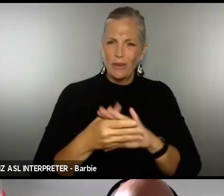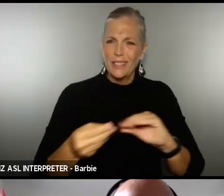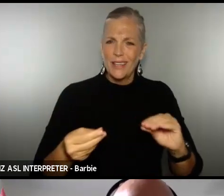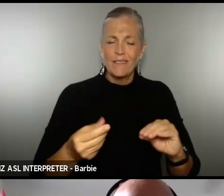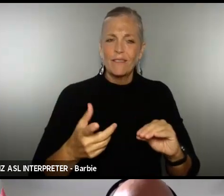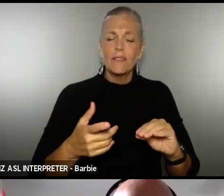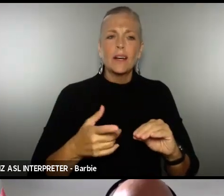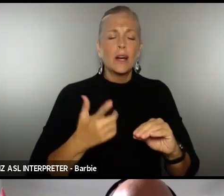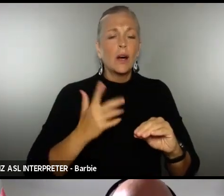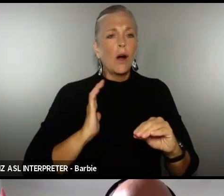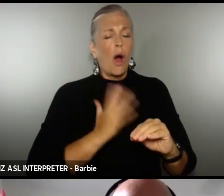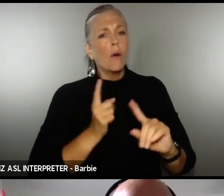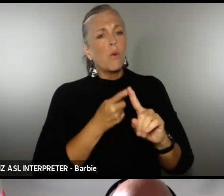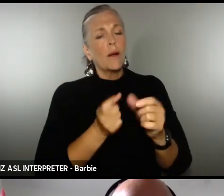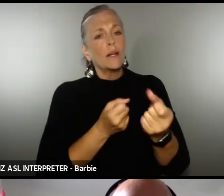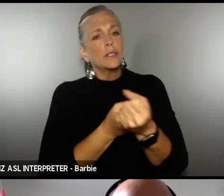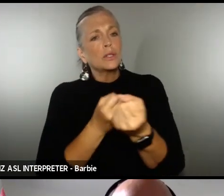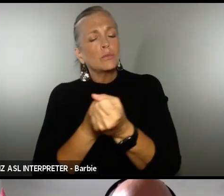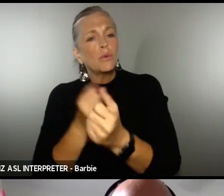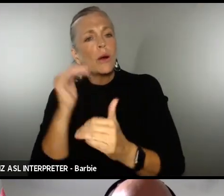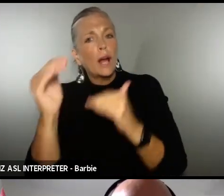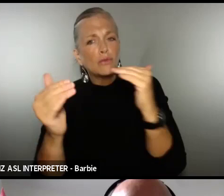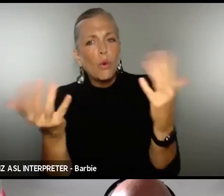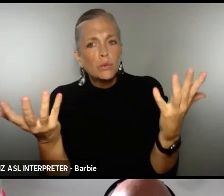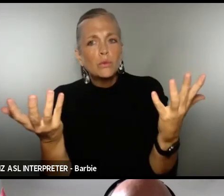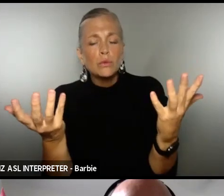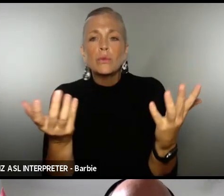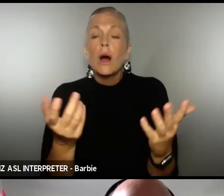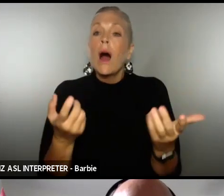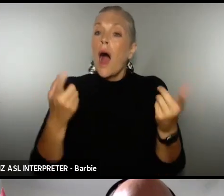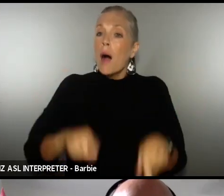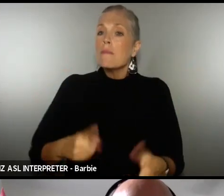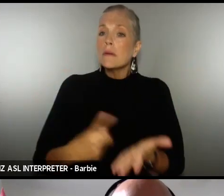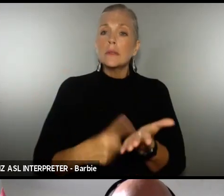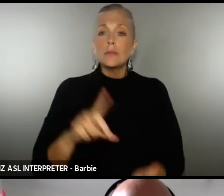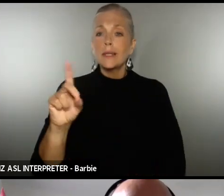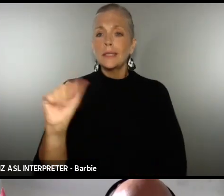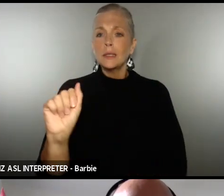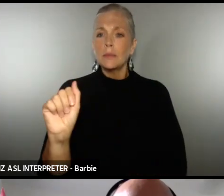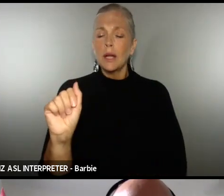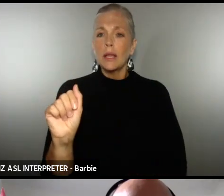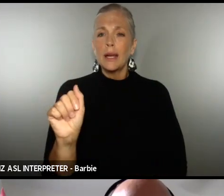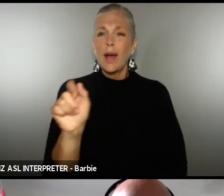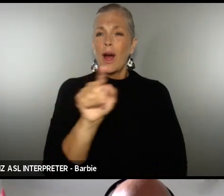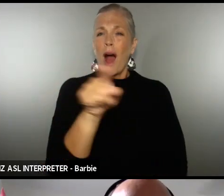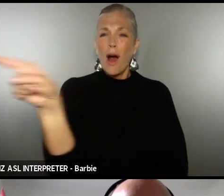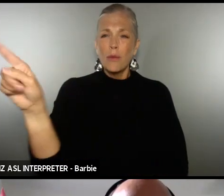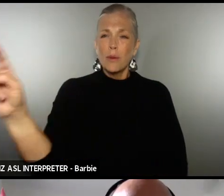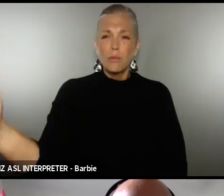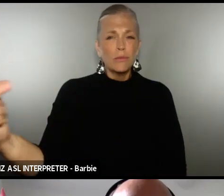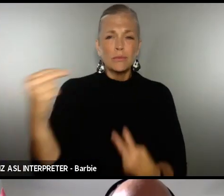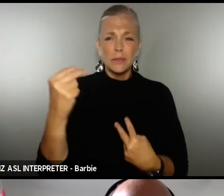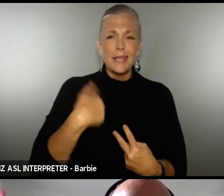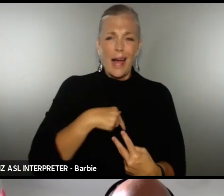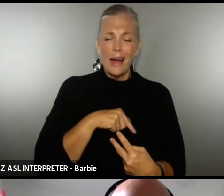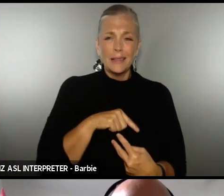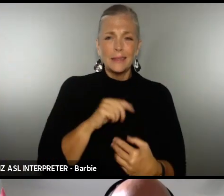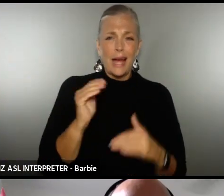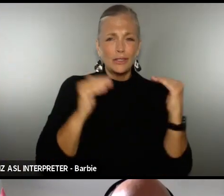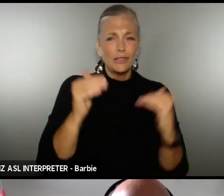what happens a lot with disability is people are not allowed to be seen as adults and treated as